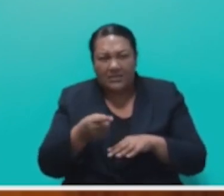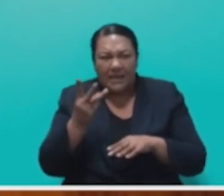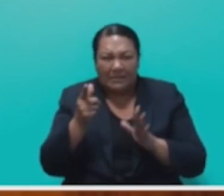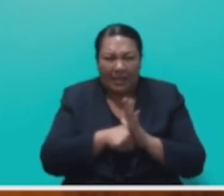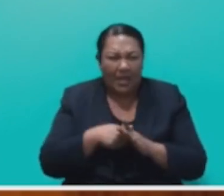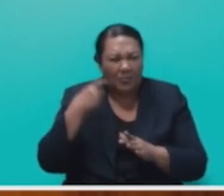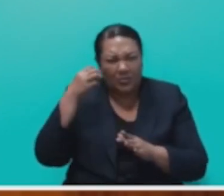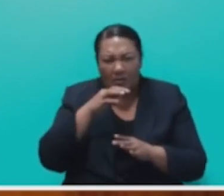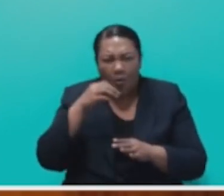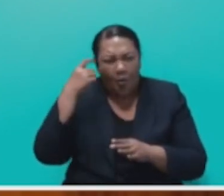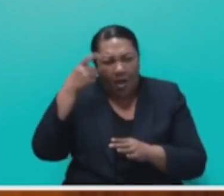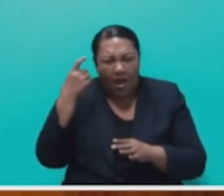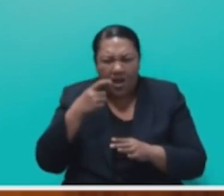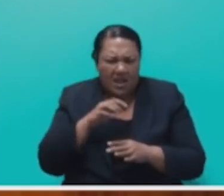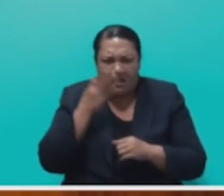get through, but